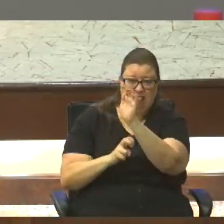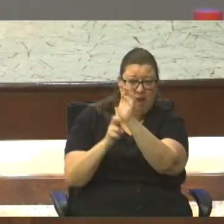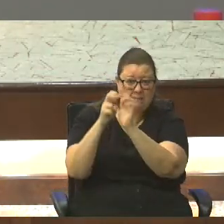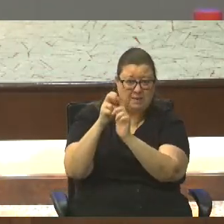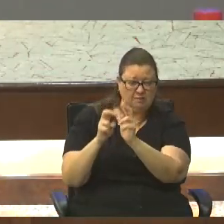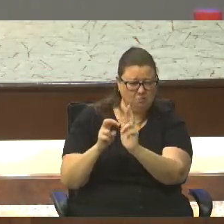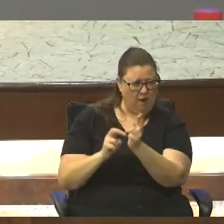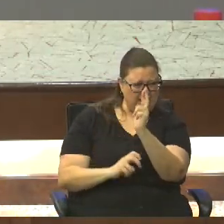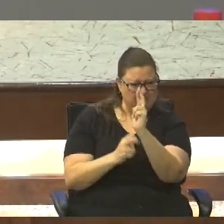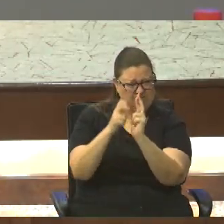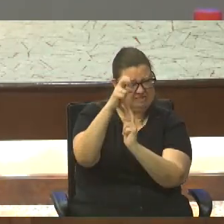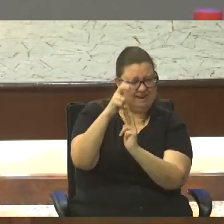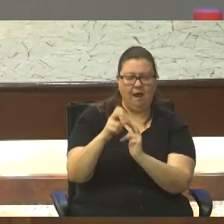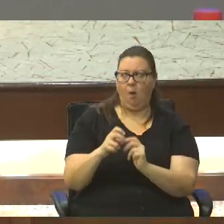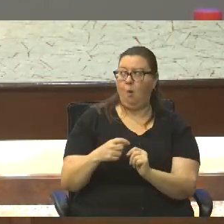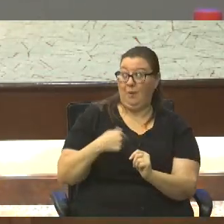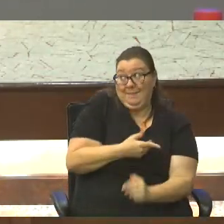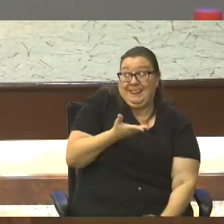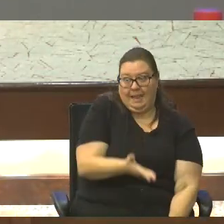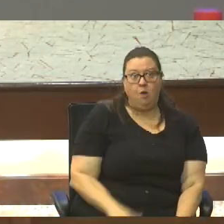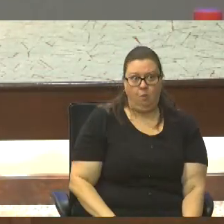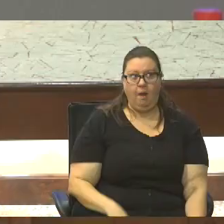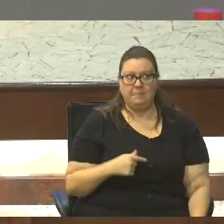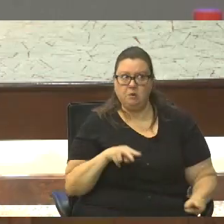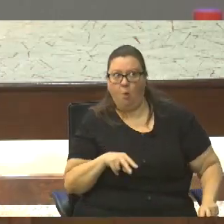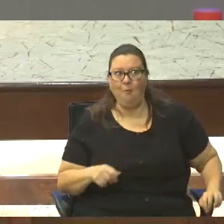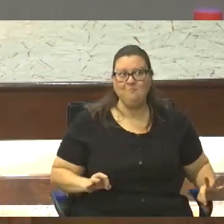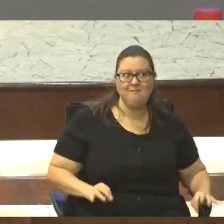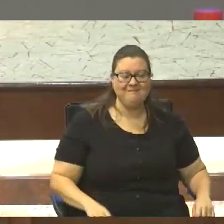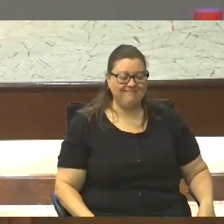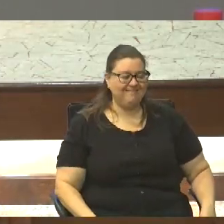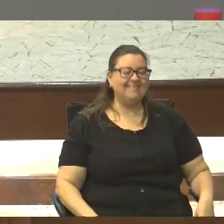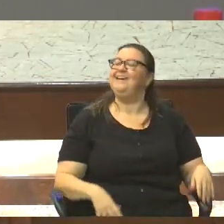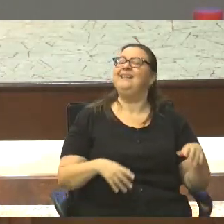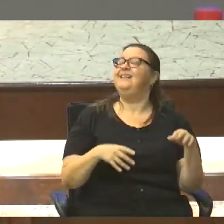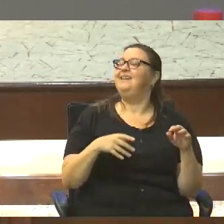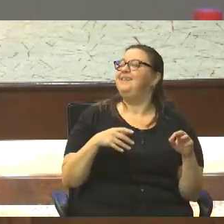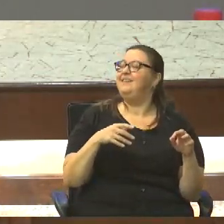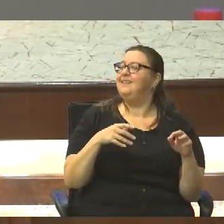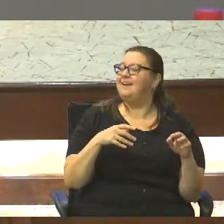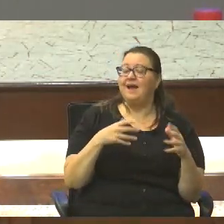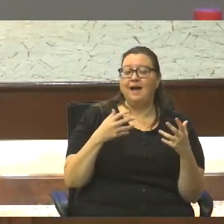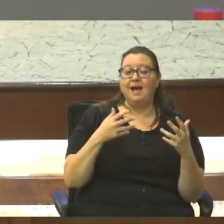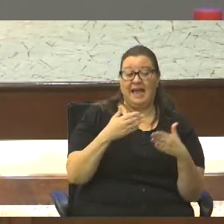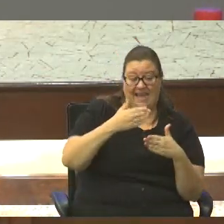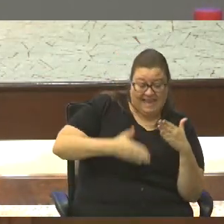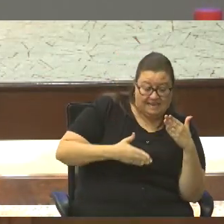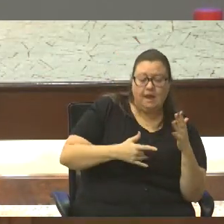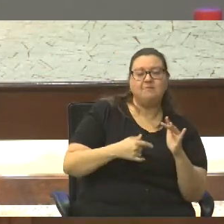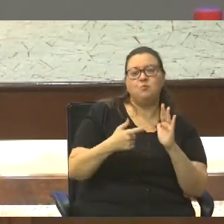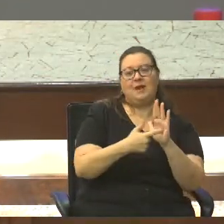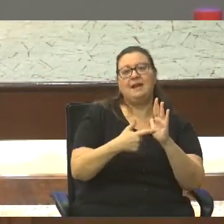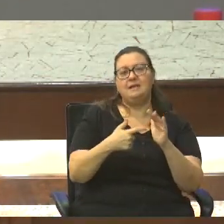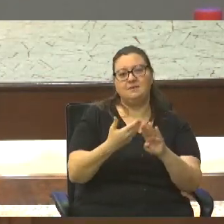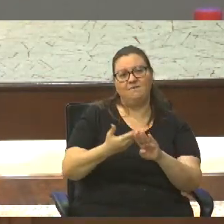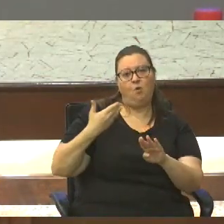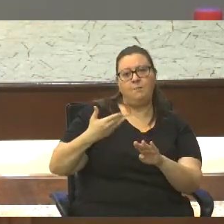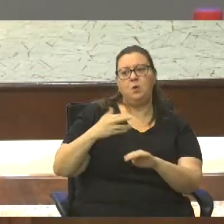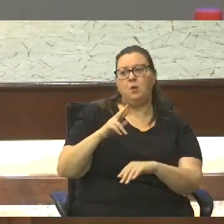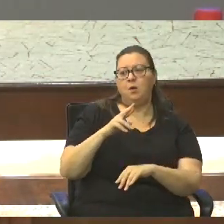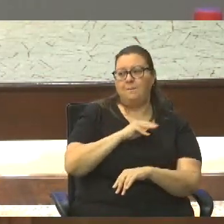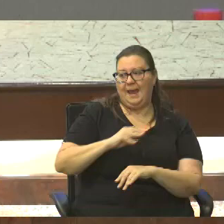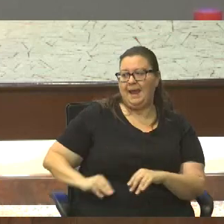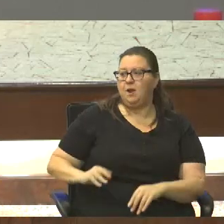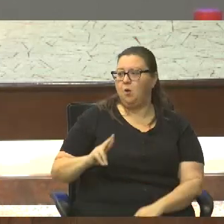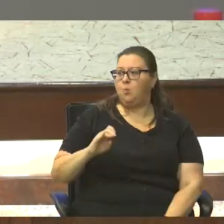there definitely at the opening of this thing. And then I don't want this to end without recognizing our former mayor, Robin